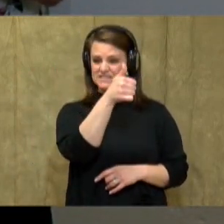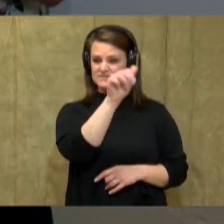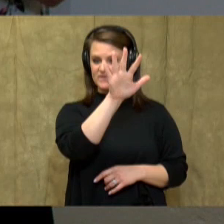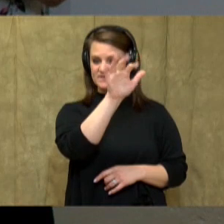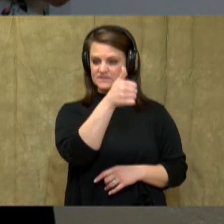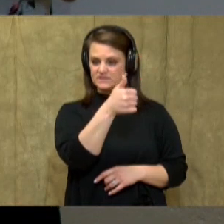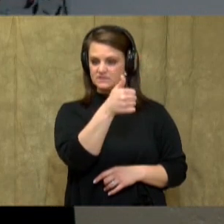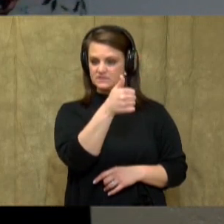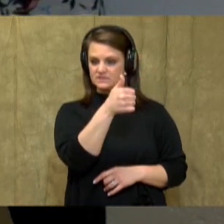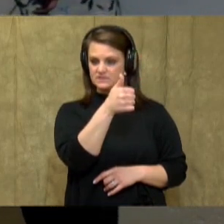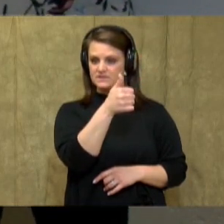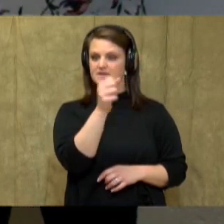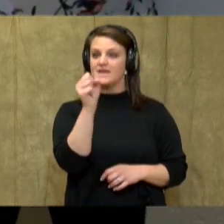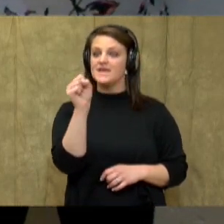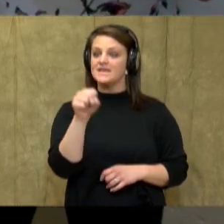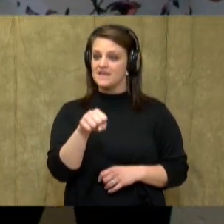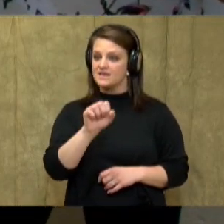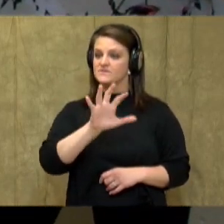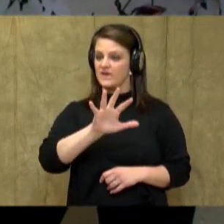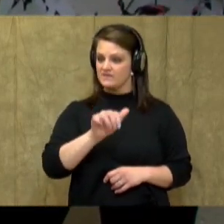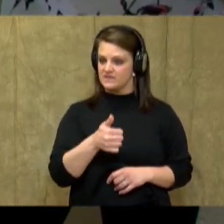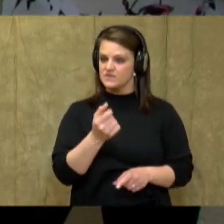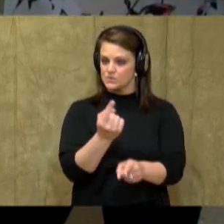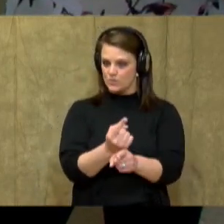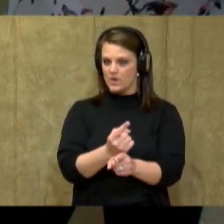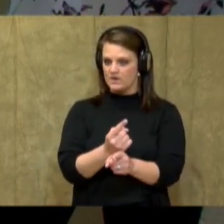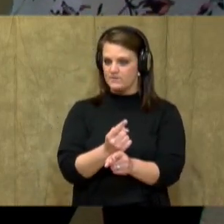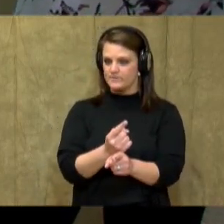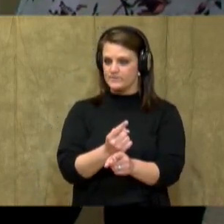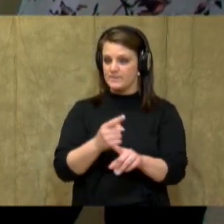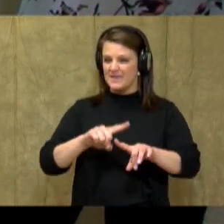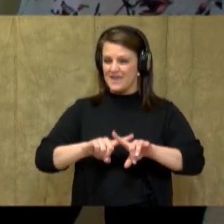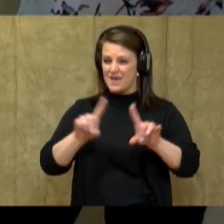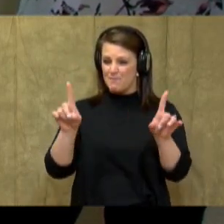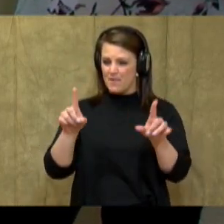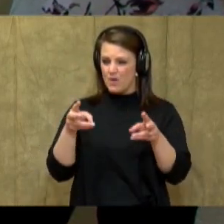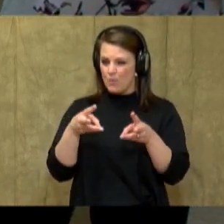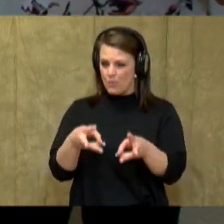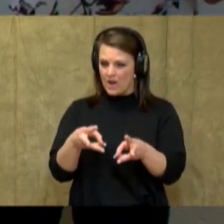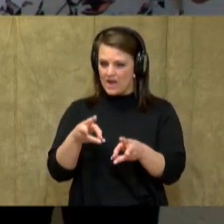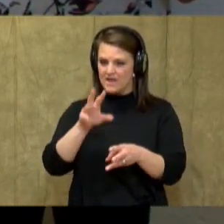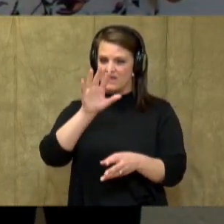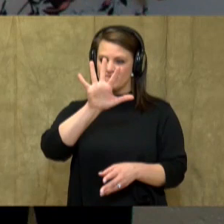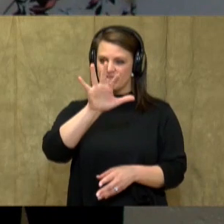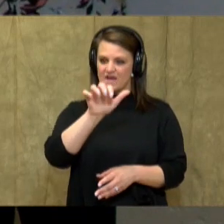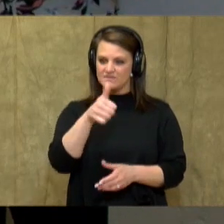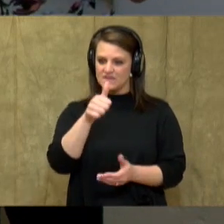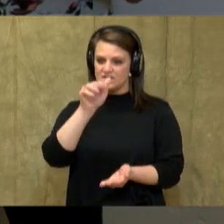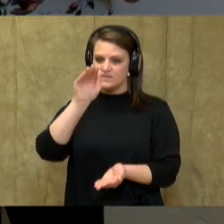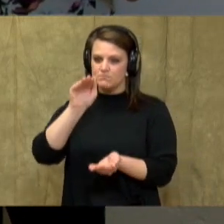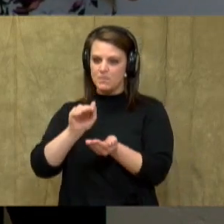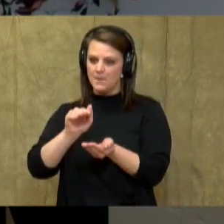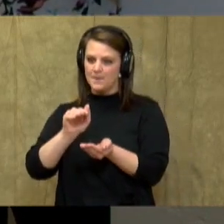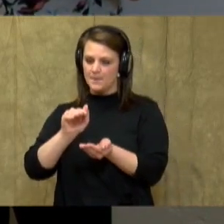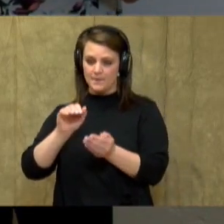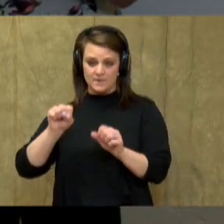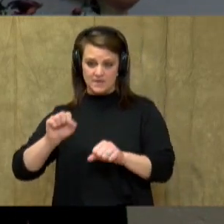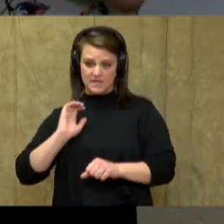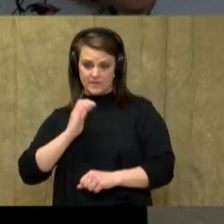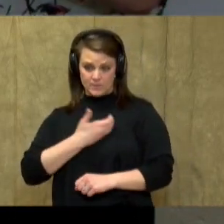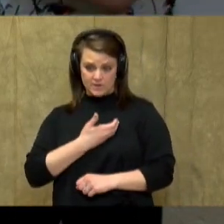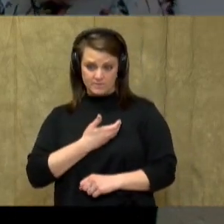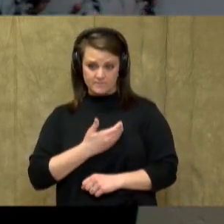5/10. Yes, 5/10 is correct. But is there a way that you could make that more simple to look